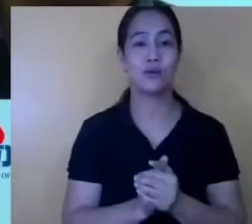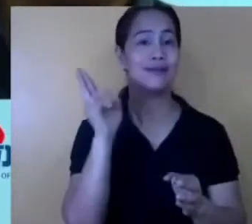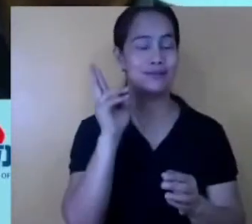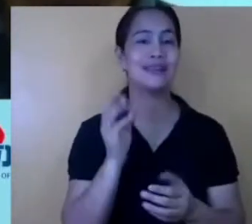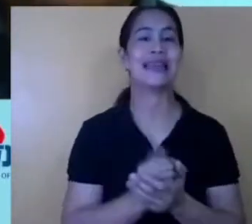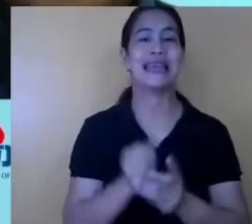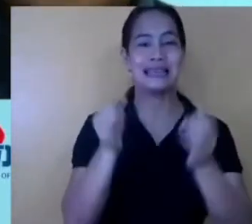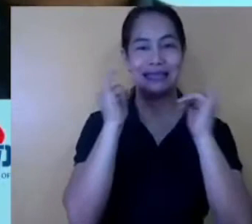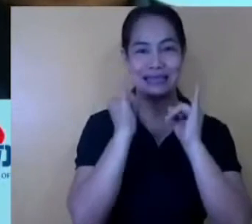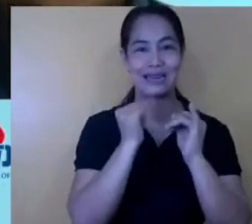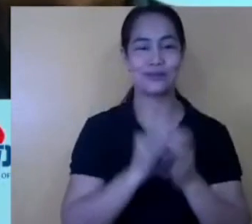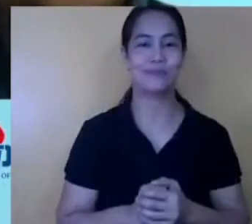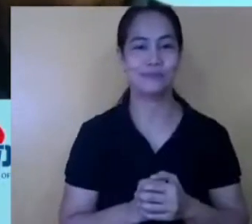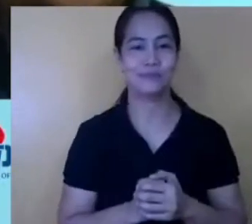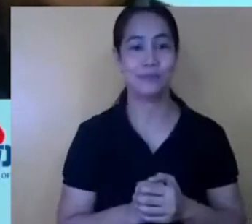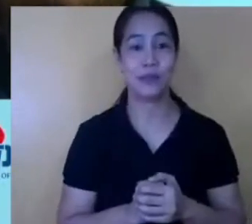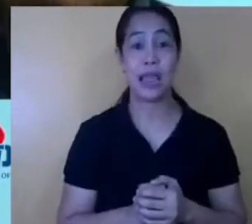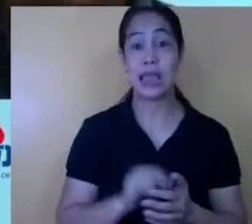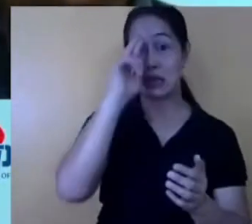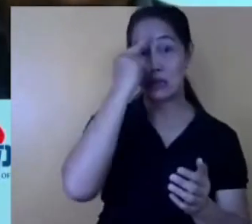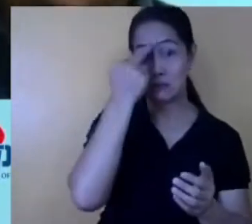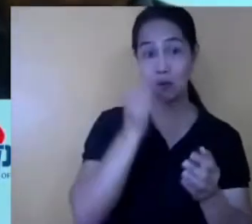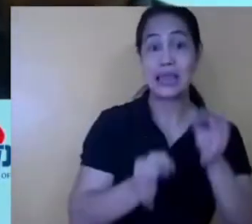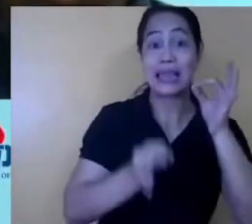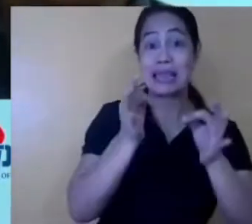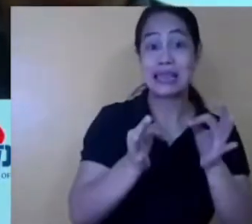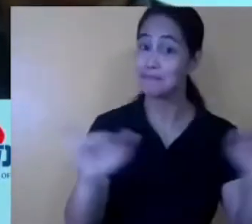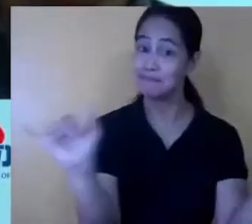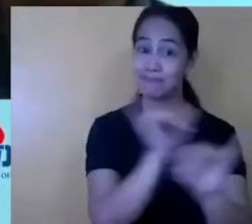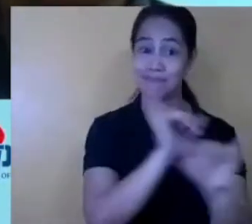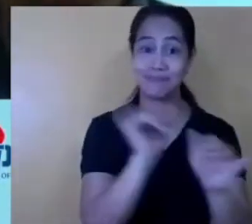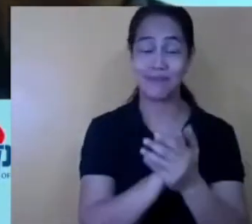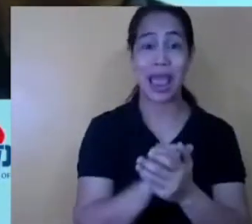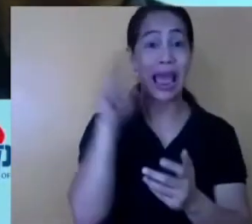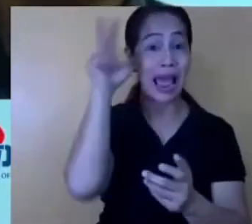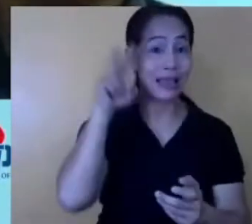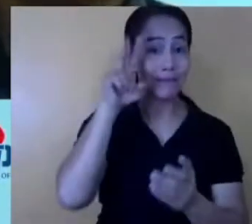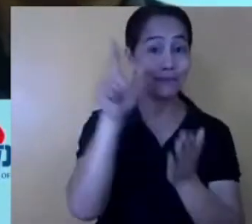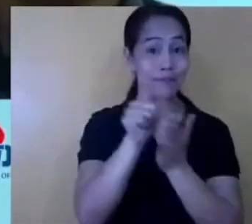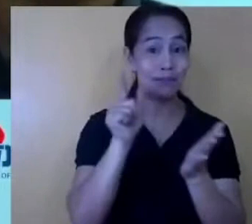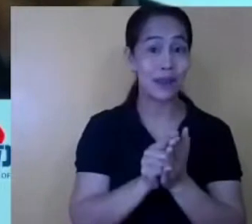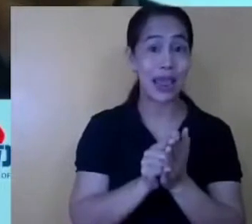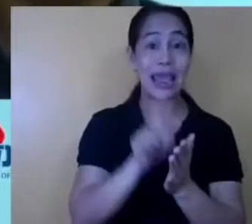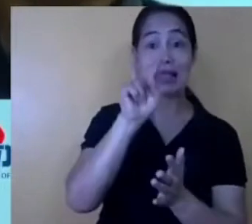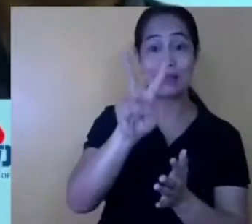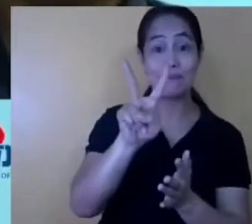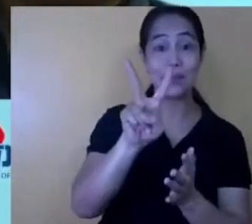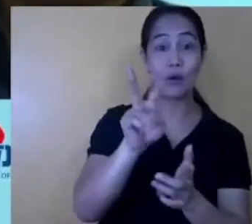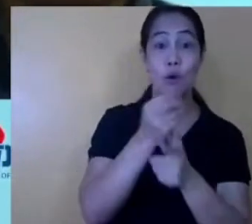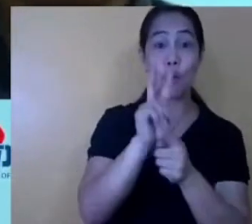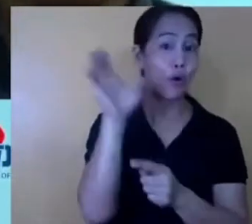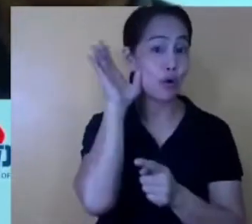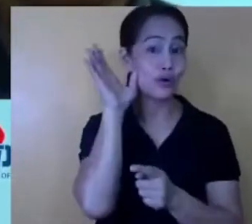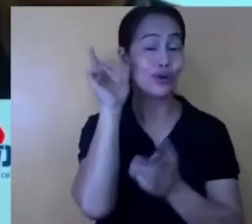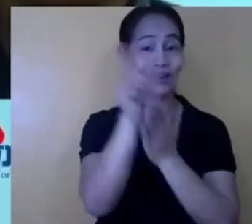instruction. Just a reminder here, it is not the same as the video lesson for TV-based instruction or audio lesson for